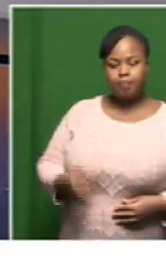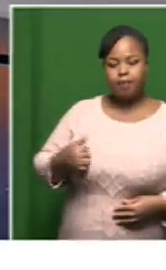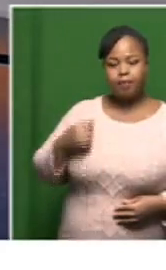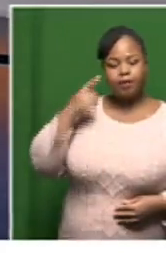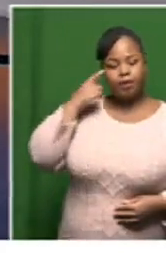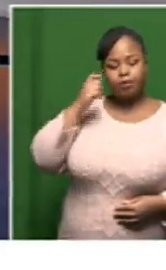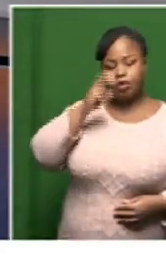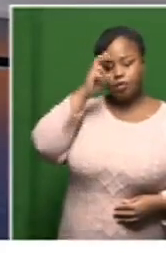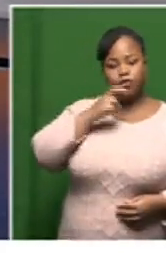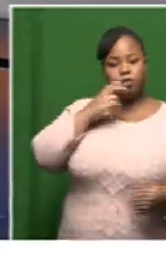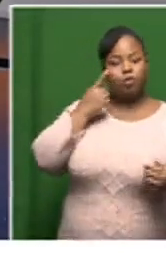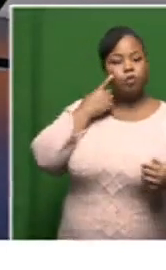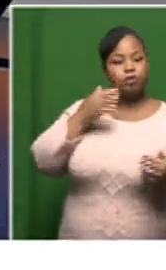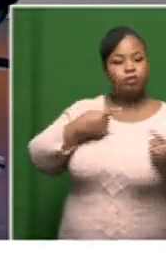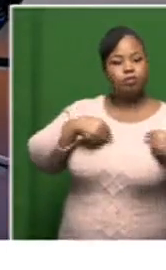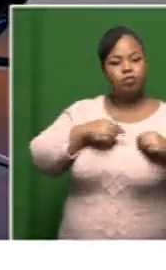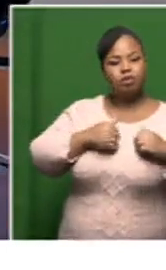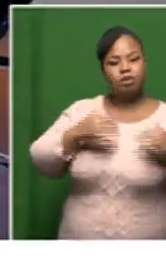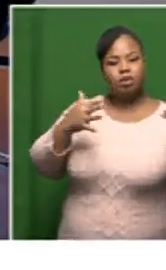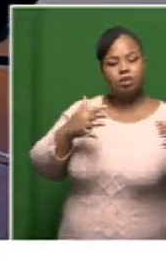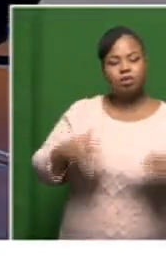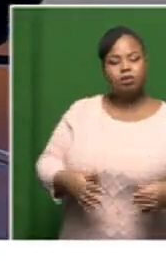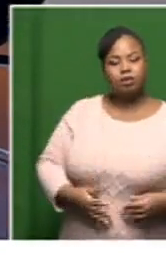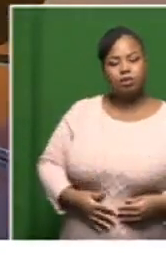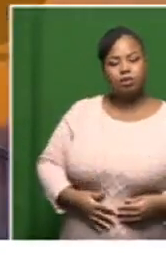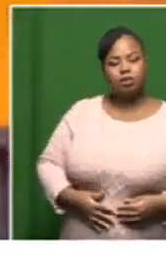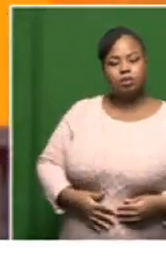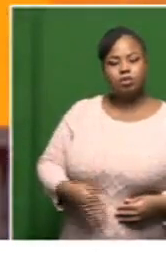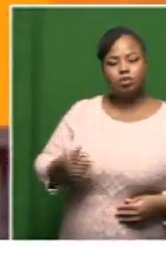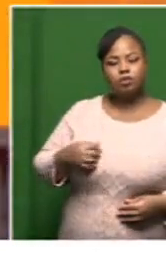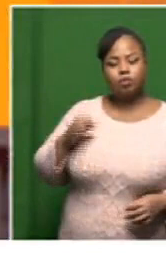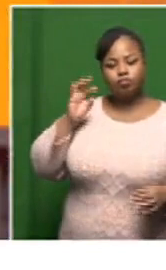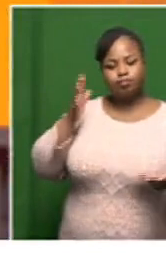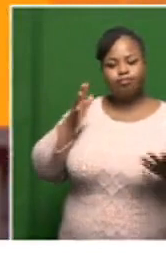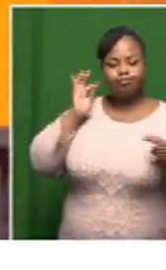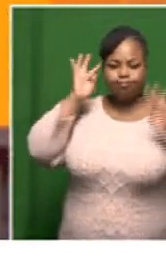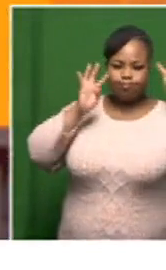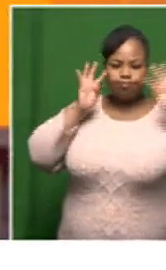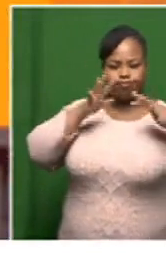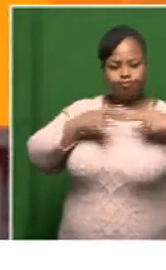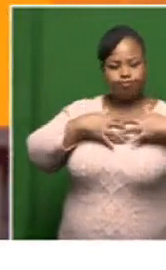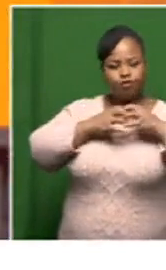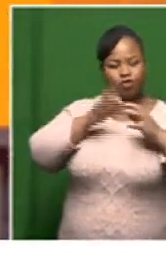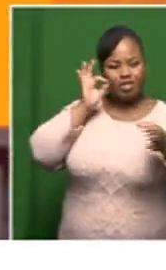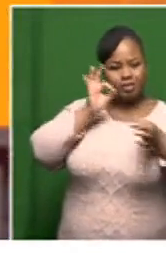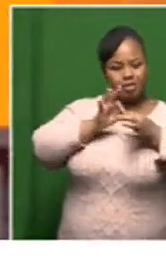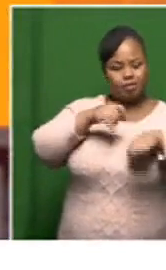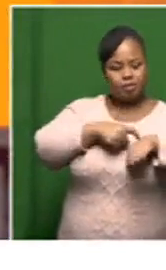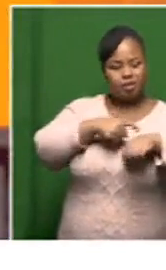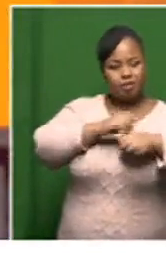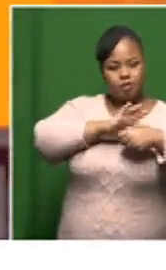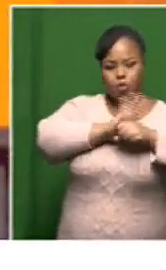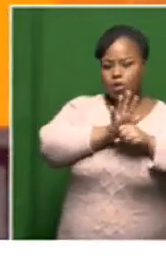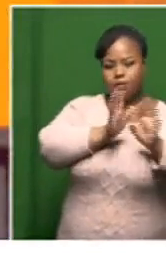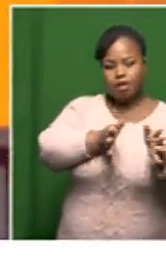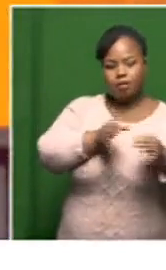portfolio started, it was it looked into not only creating the work for that particular time, but,